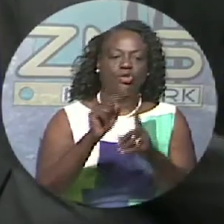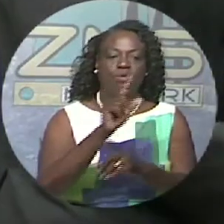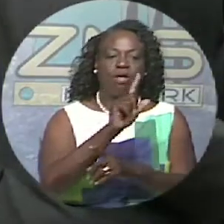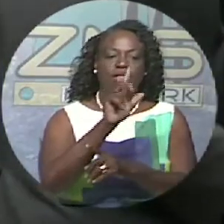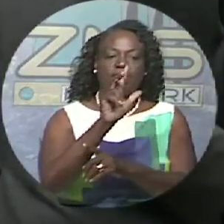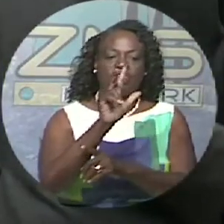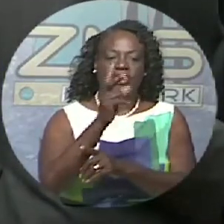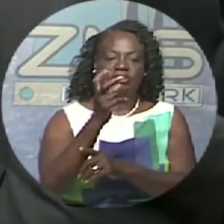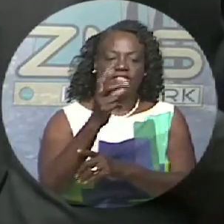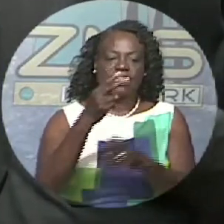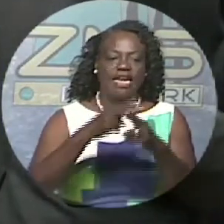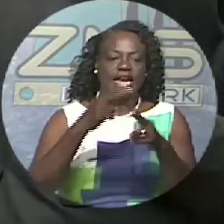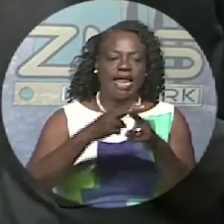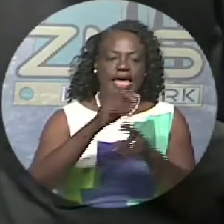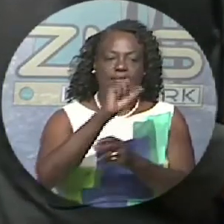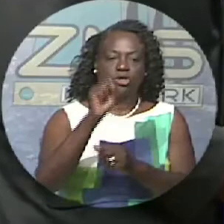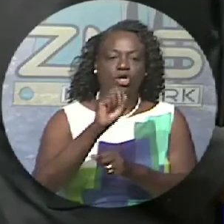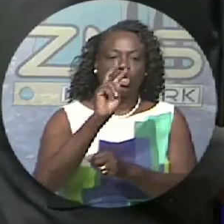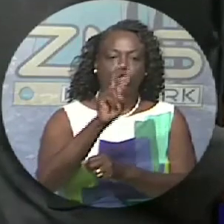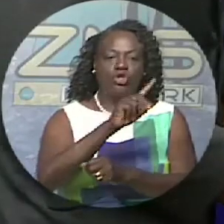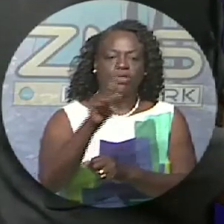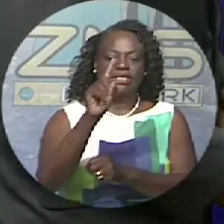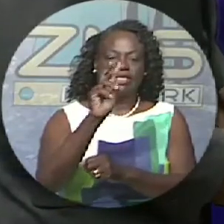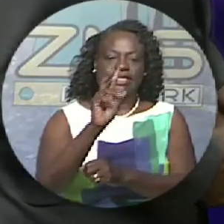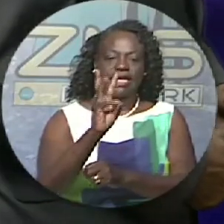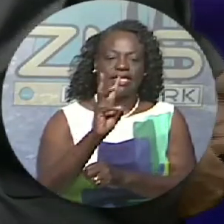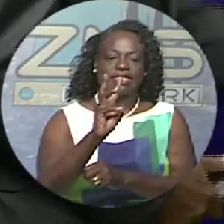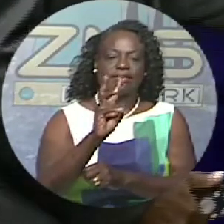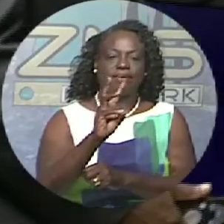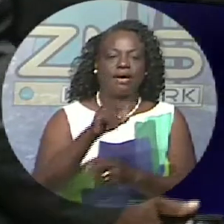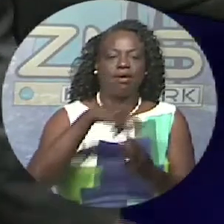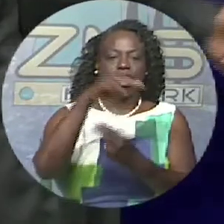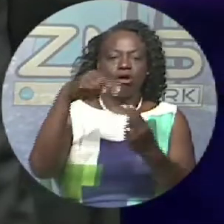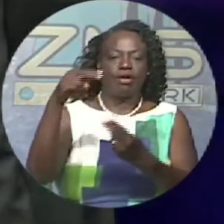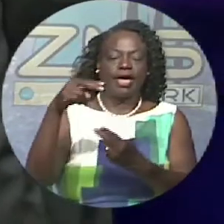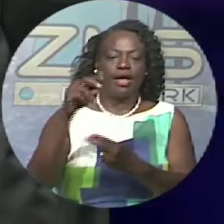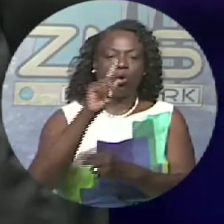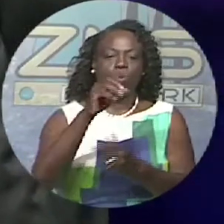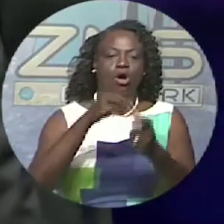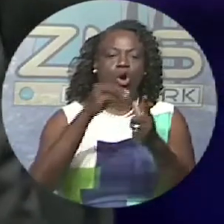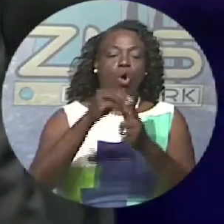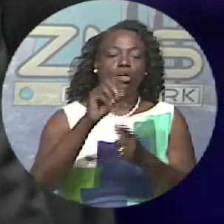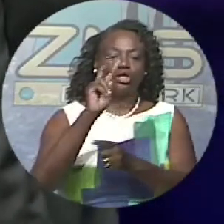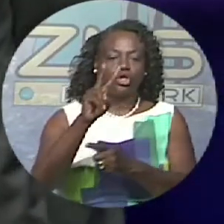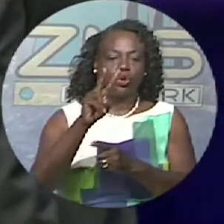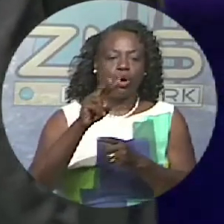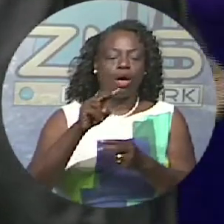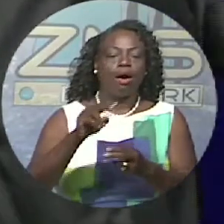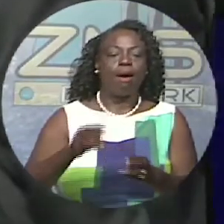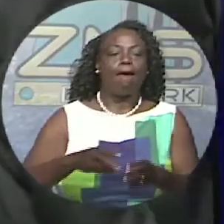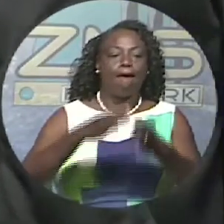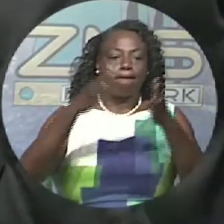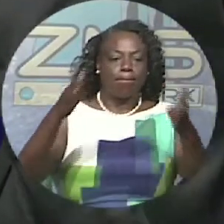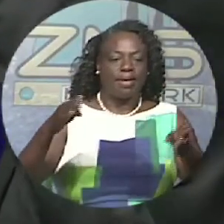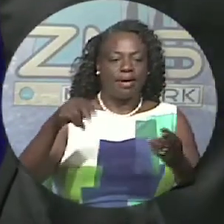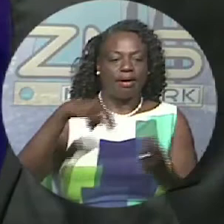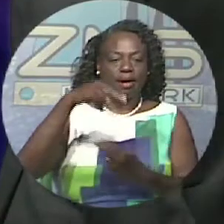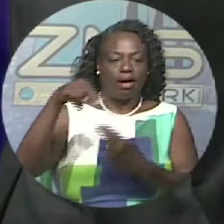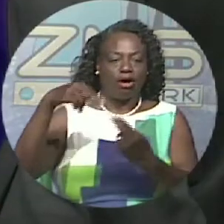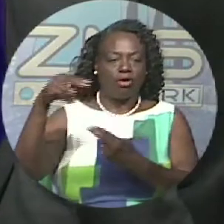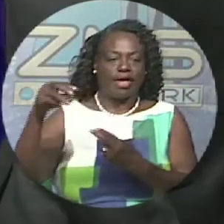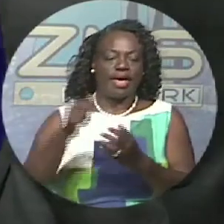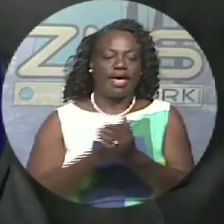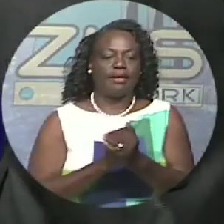storms, 3 to 6 of them becoming hurricanes, 1 to 2 becoming a major hurricane. Of course, last night I mentioned the averages for the season are normally